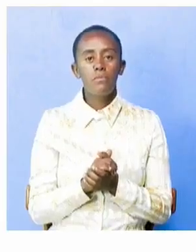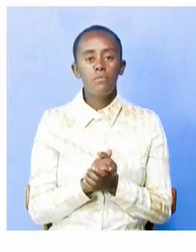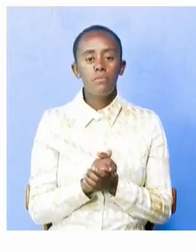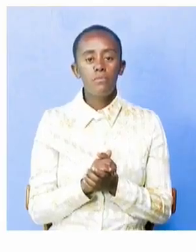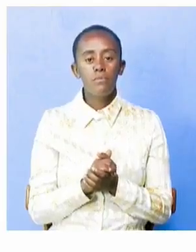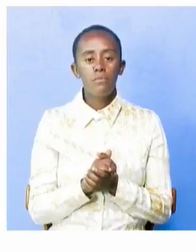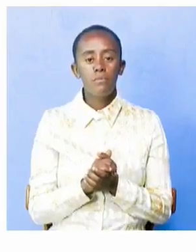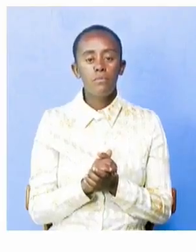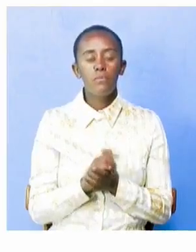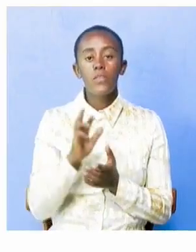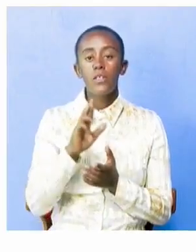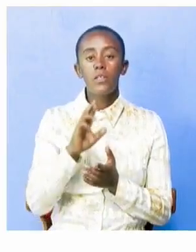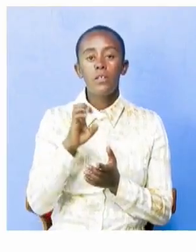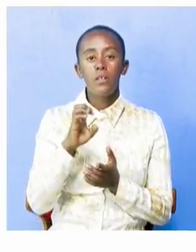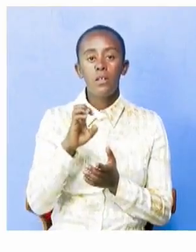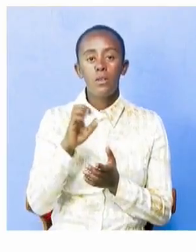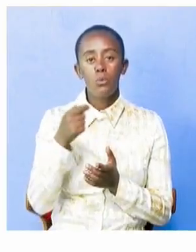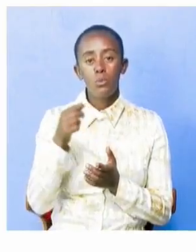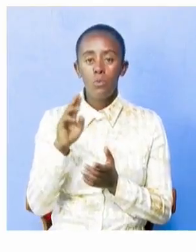plural noun,